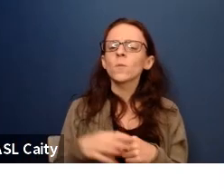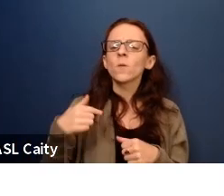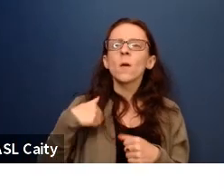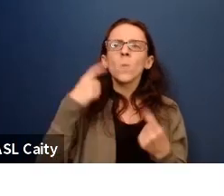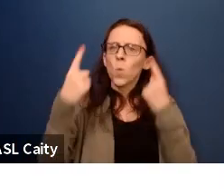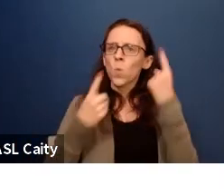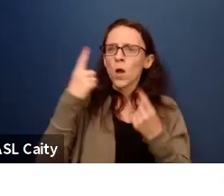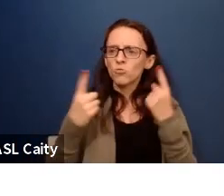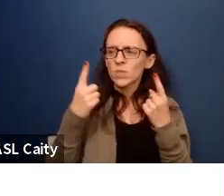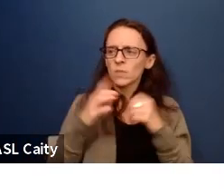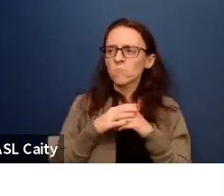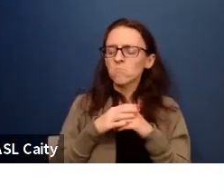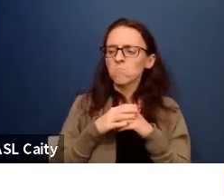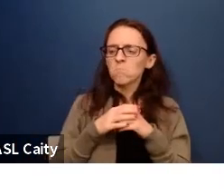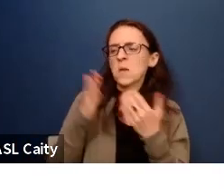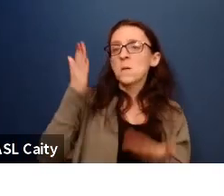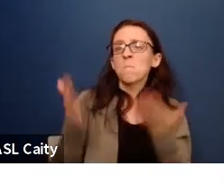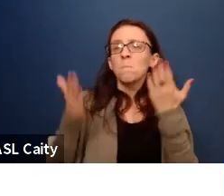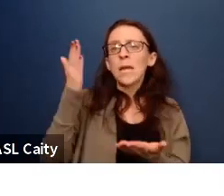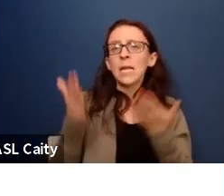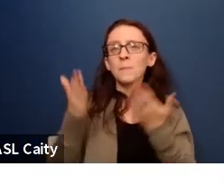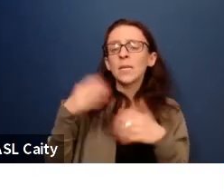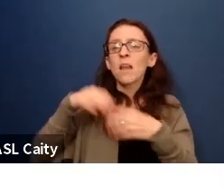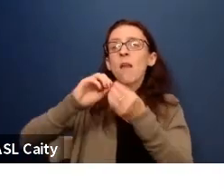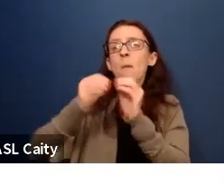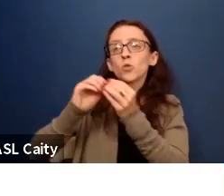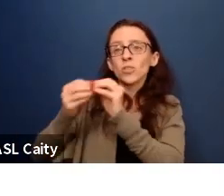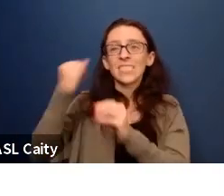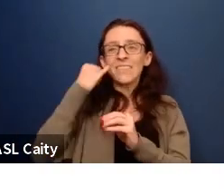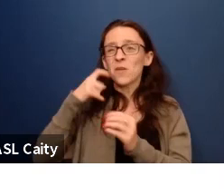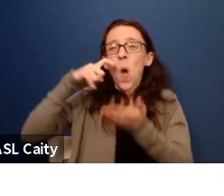aren't as even as some of the other tracks, if there might be